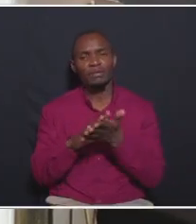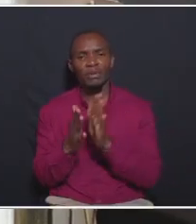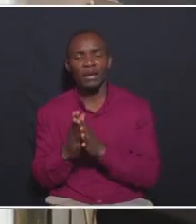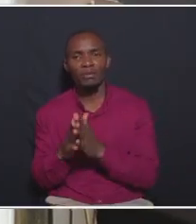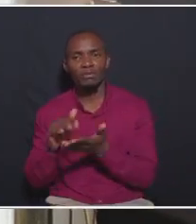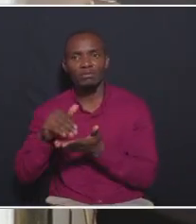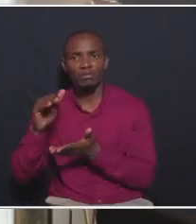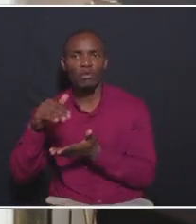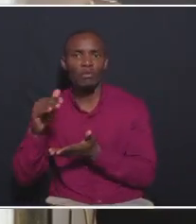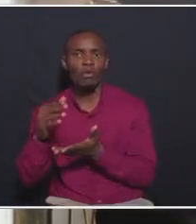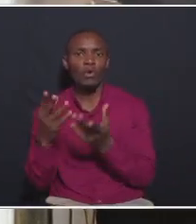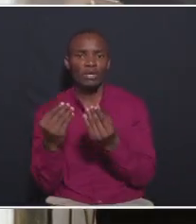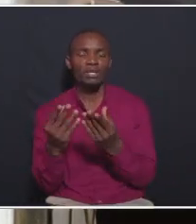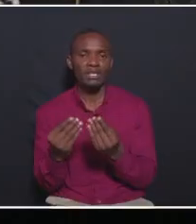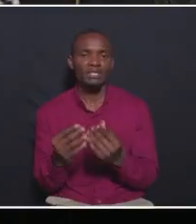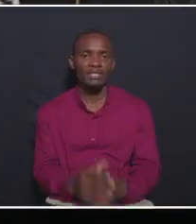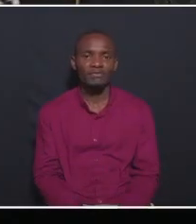Yeah.